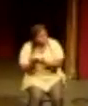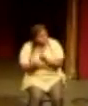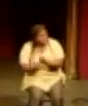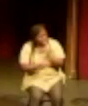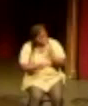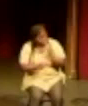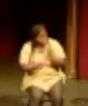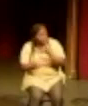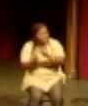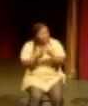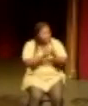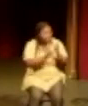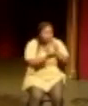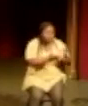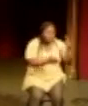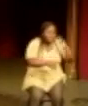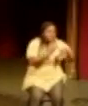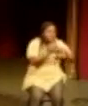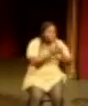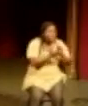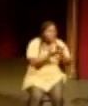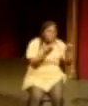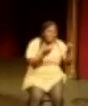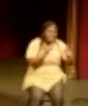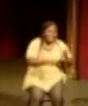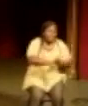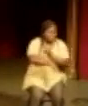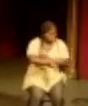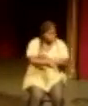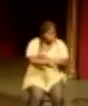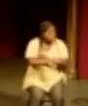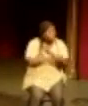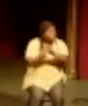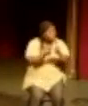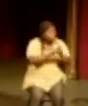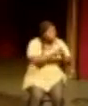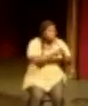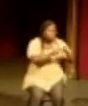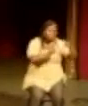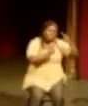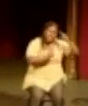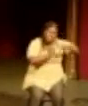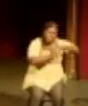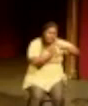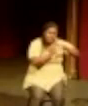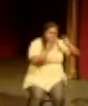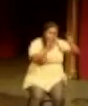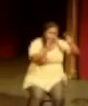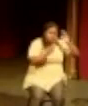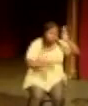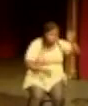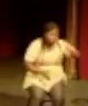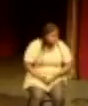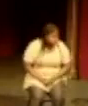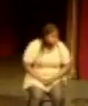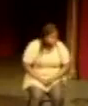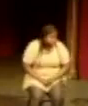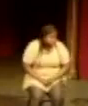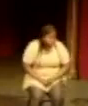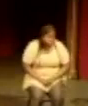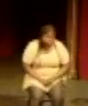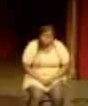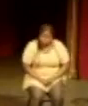work on this coming year, and also look through the windshield at what's in front of us. And I think we have a